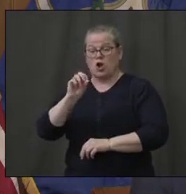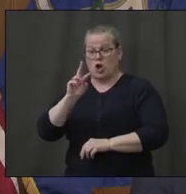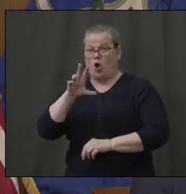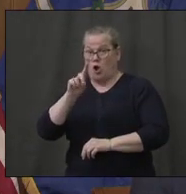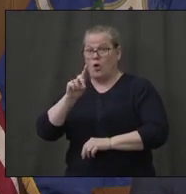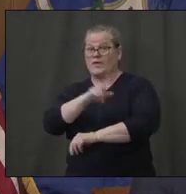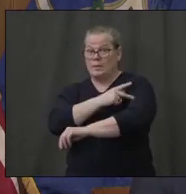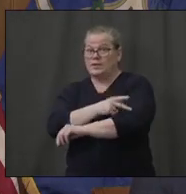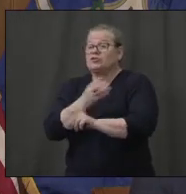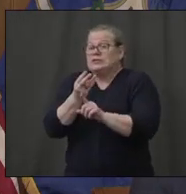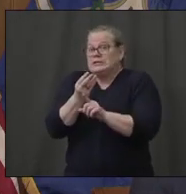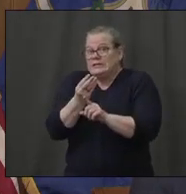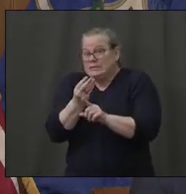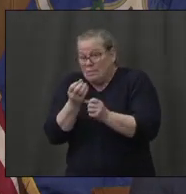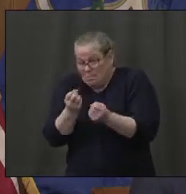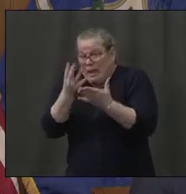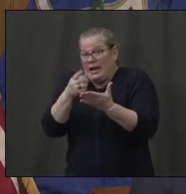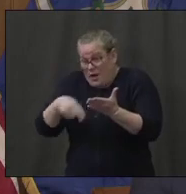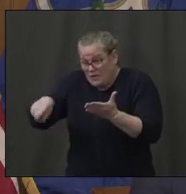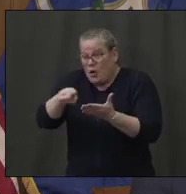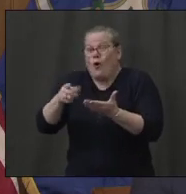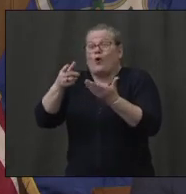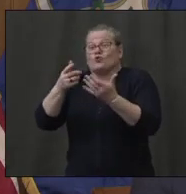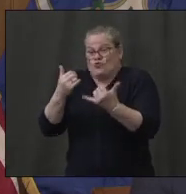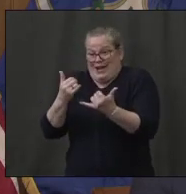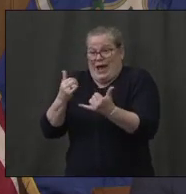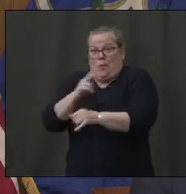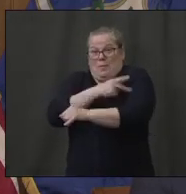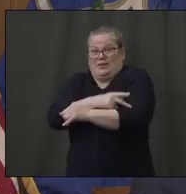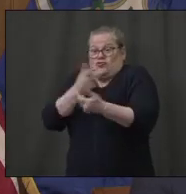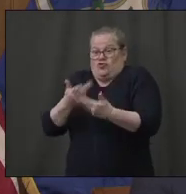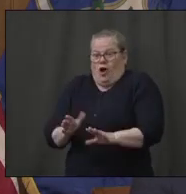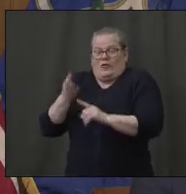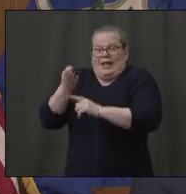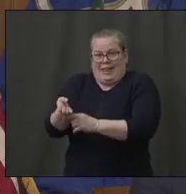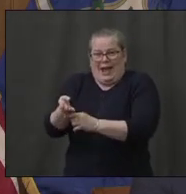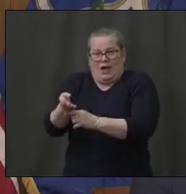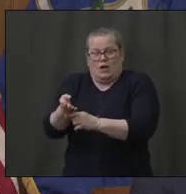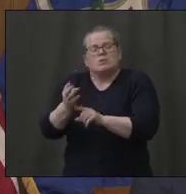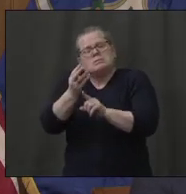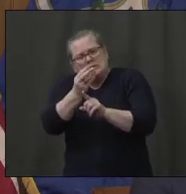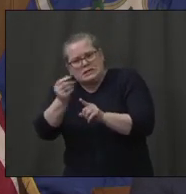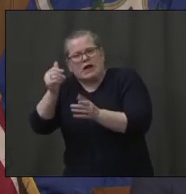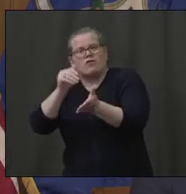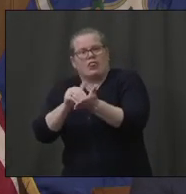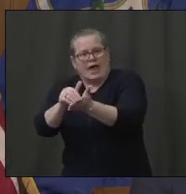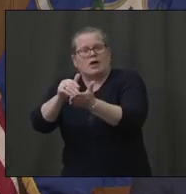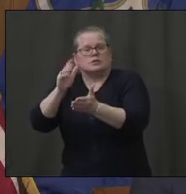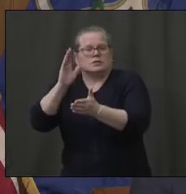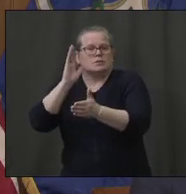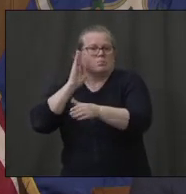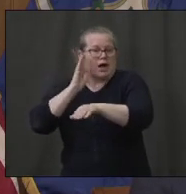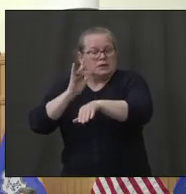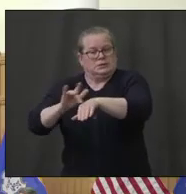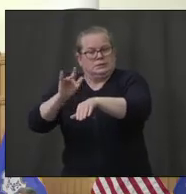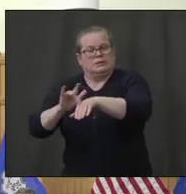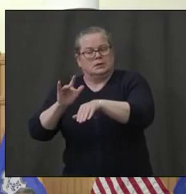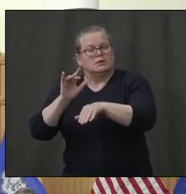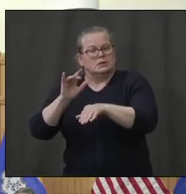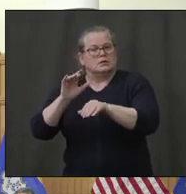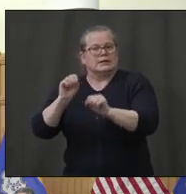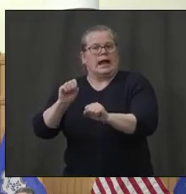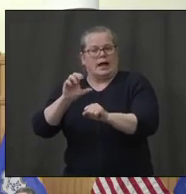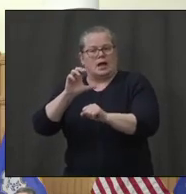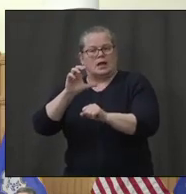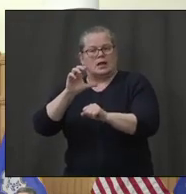with COVID patients right now. But we still have several thousand beds that are unoccupied in this state that could take COVID patients. In regards to